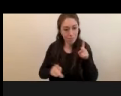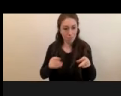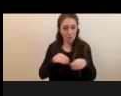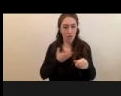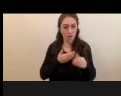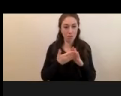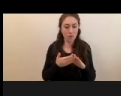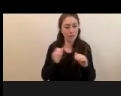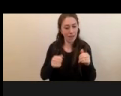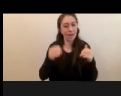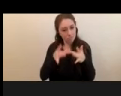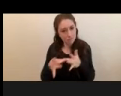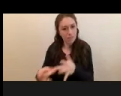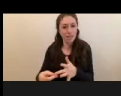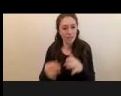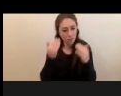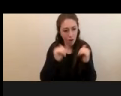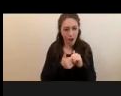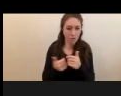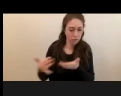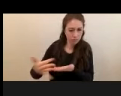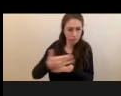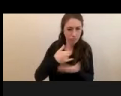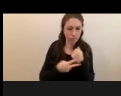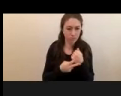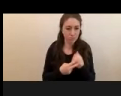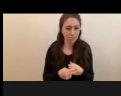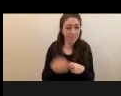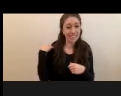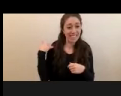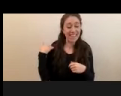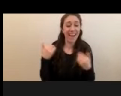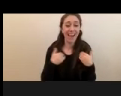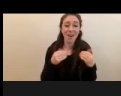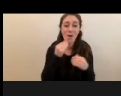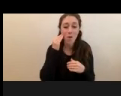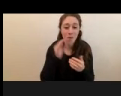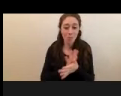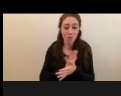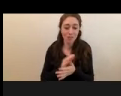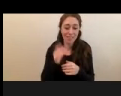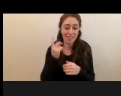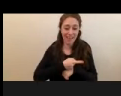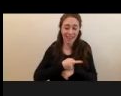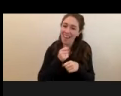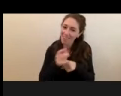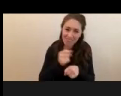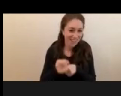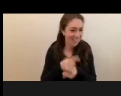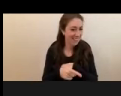archive as well. This past year, we did our Home Movie Day, which we do every year, one of our favorite